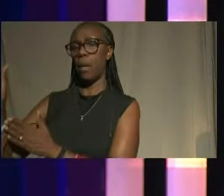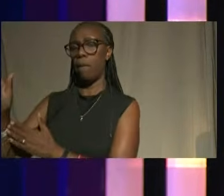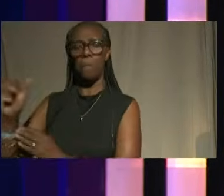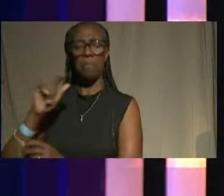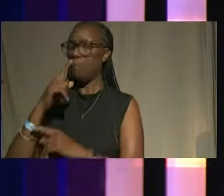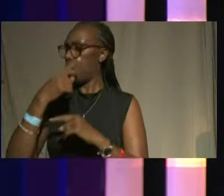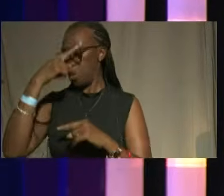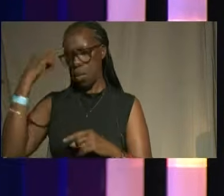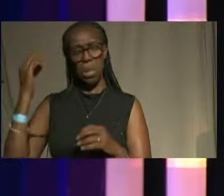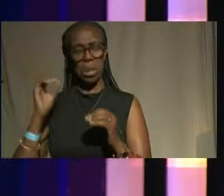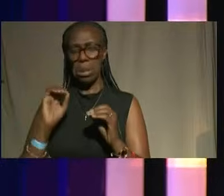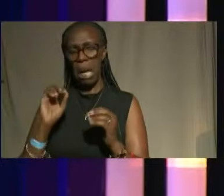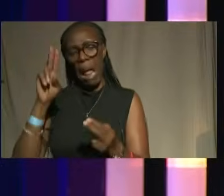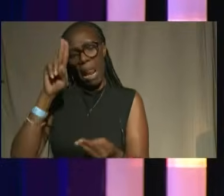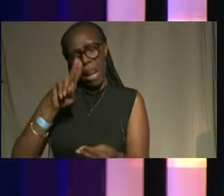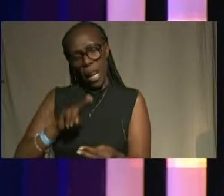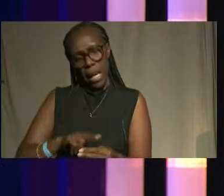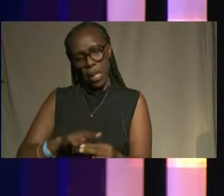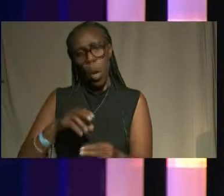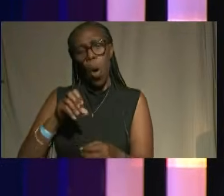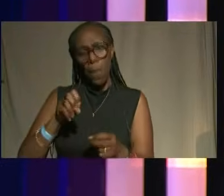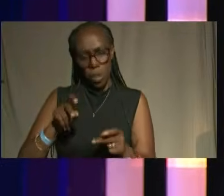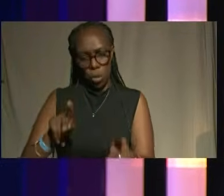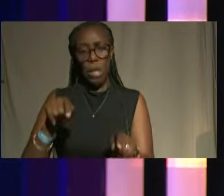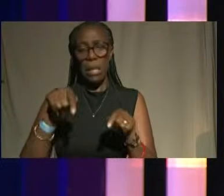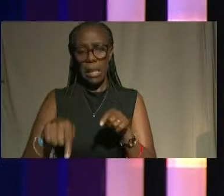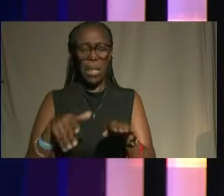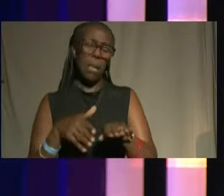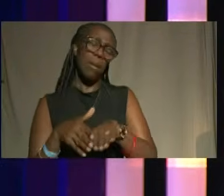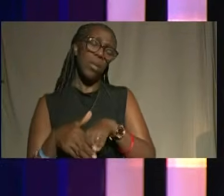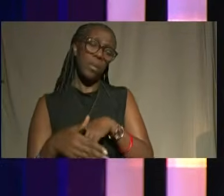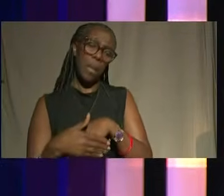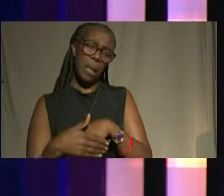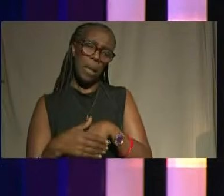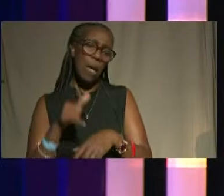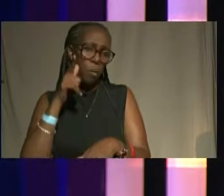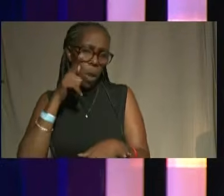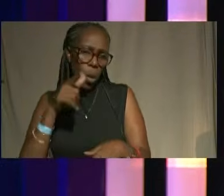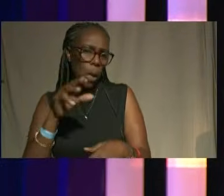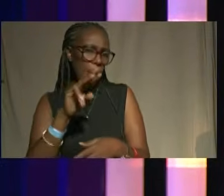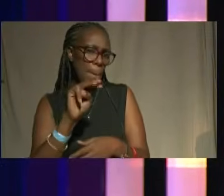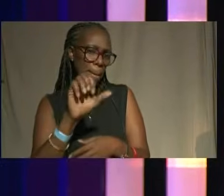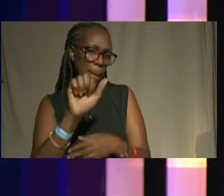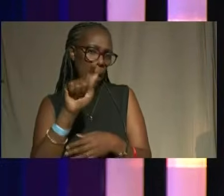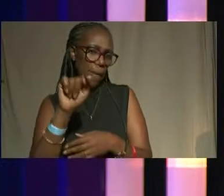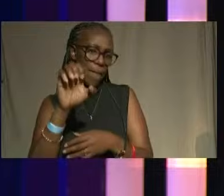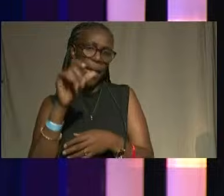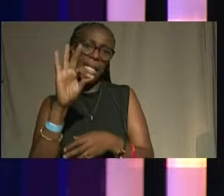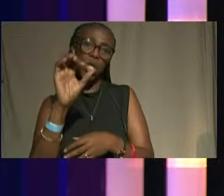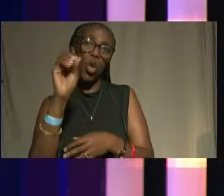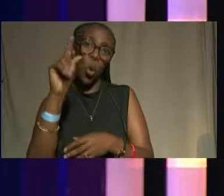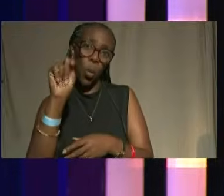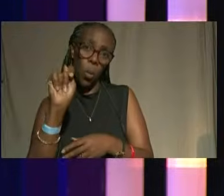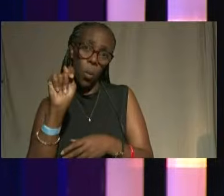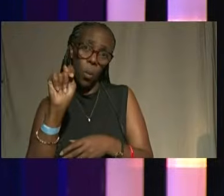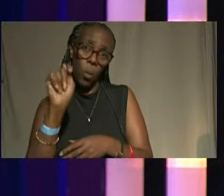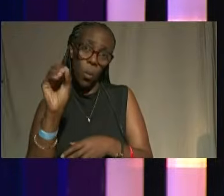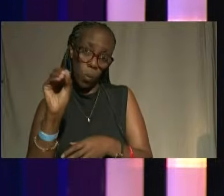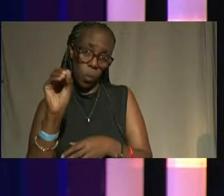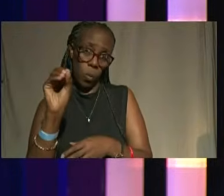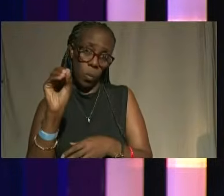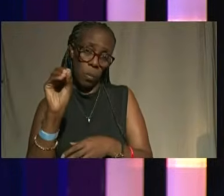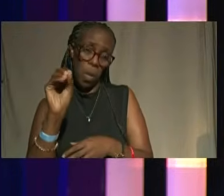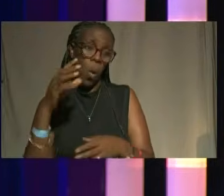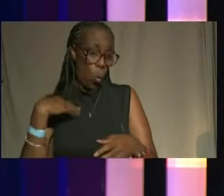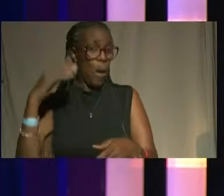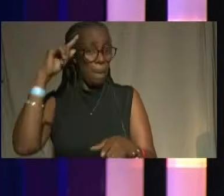lot of our policies, and if you look in our manifesto, there's a huge section for young people, because we believe in a few things. We